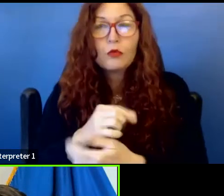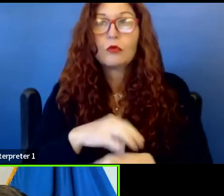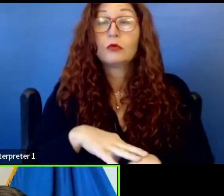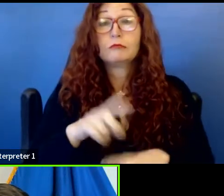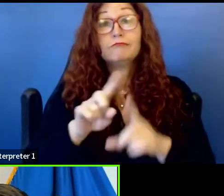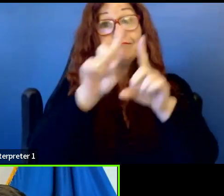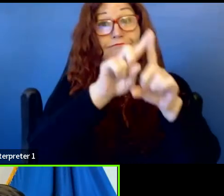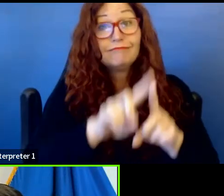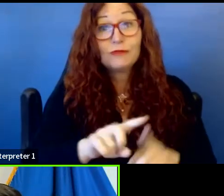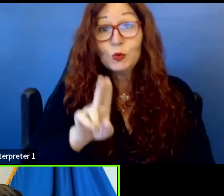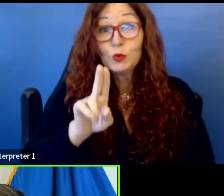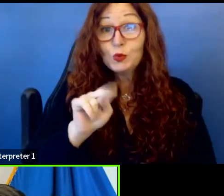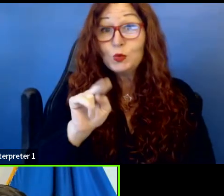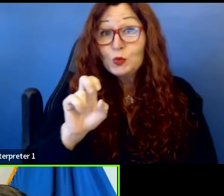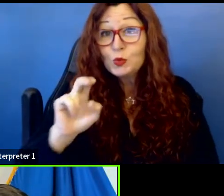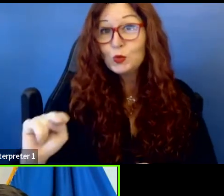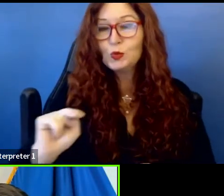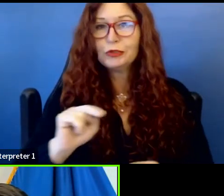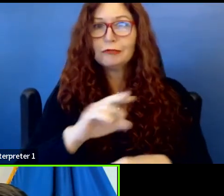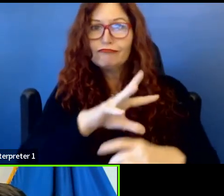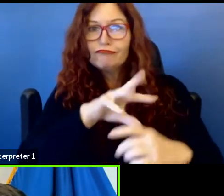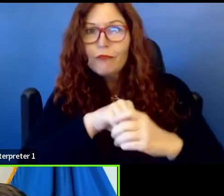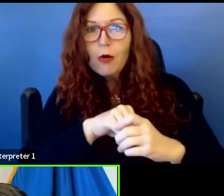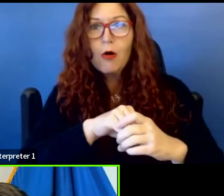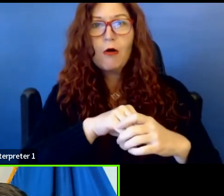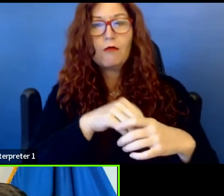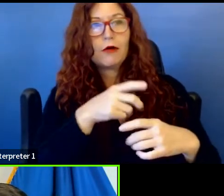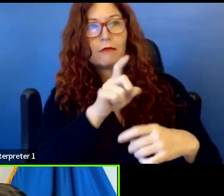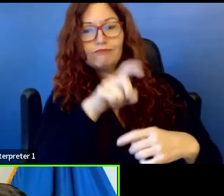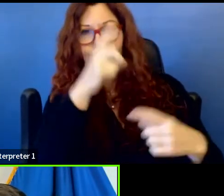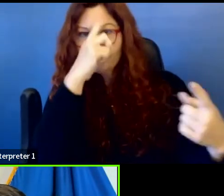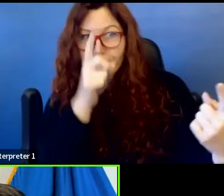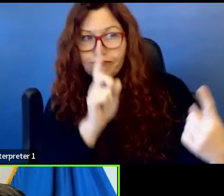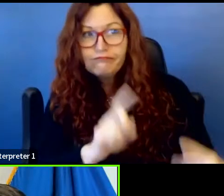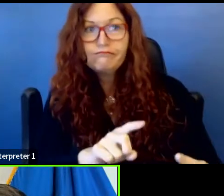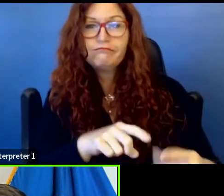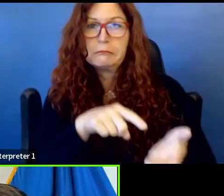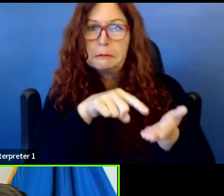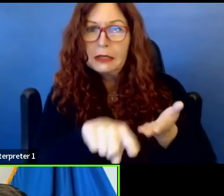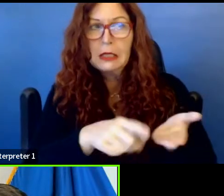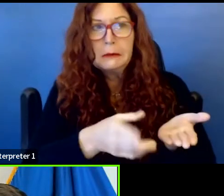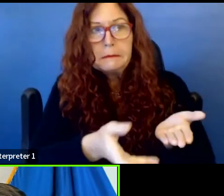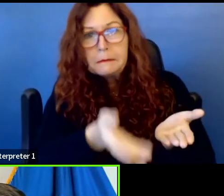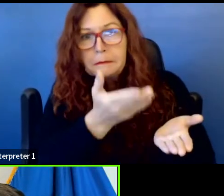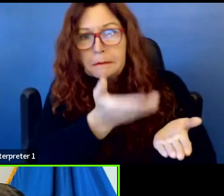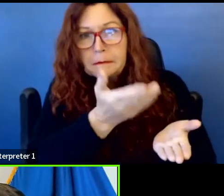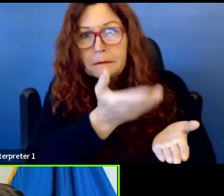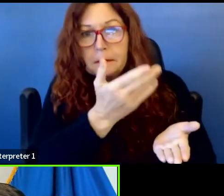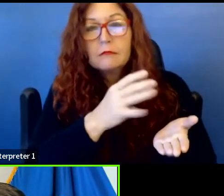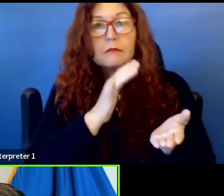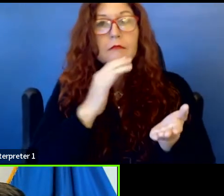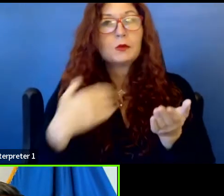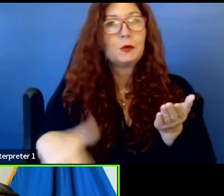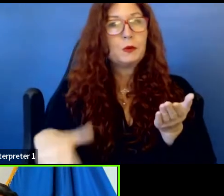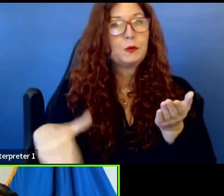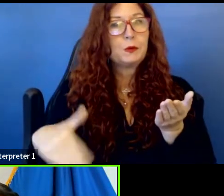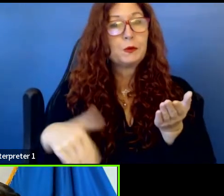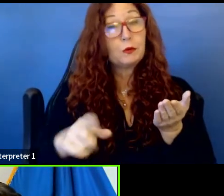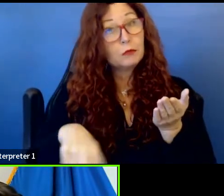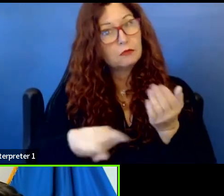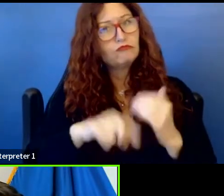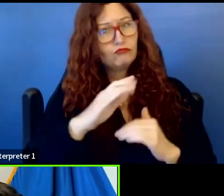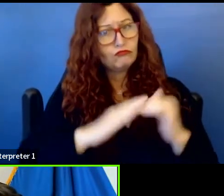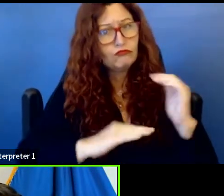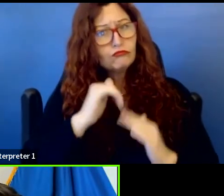from these wage laws like many other workers throughout our nation's workforce the construction industry's commitment to equal employment